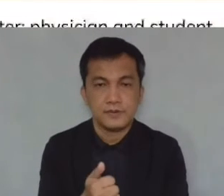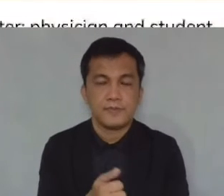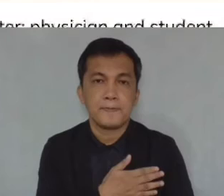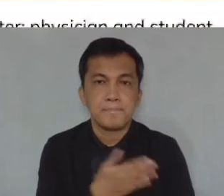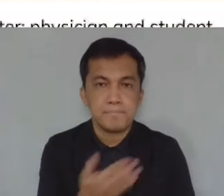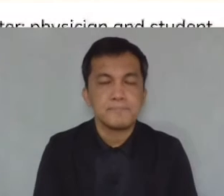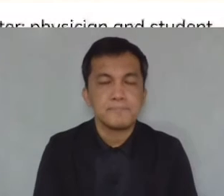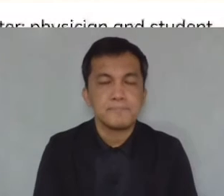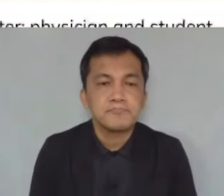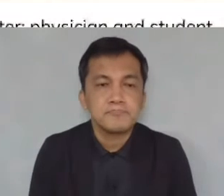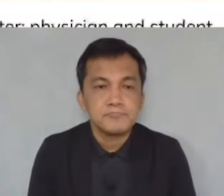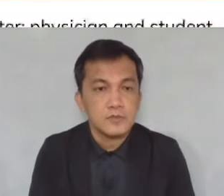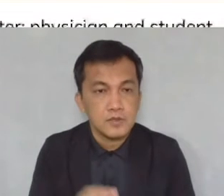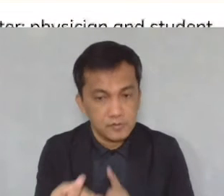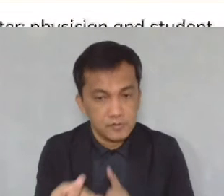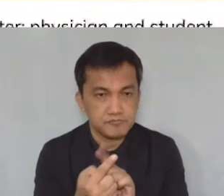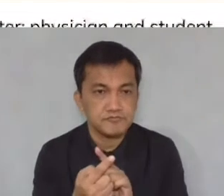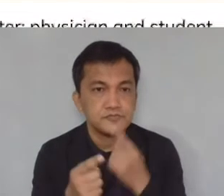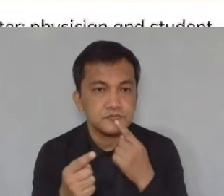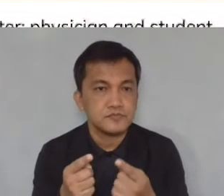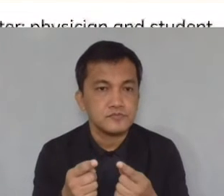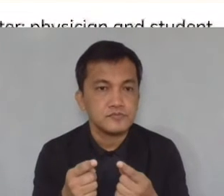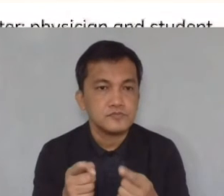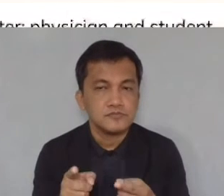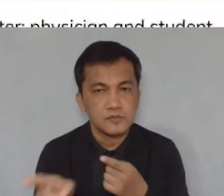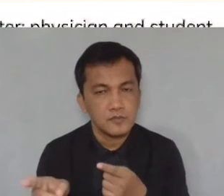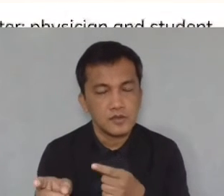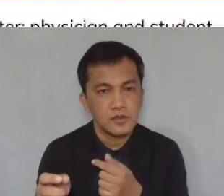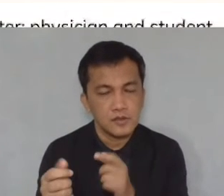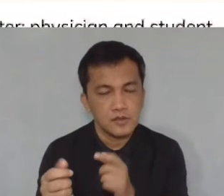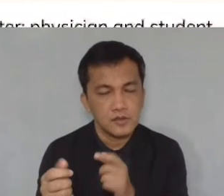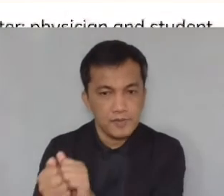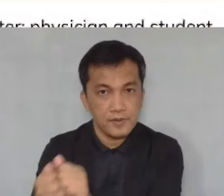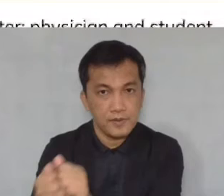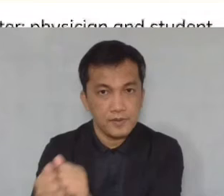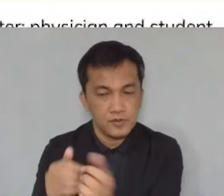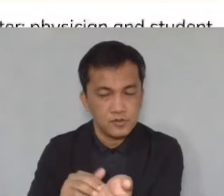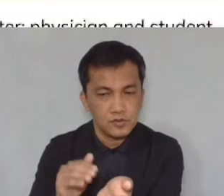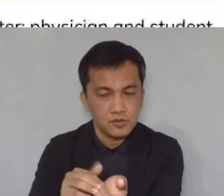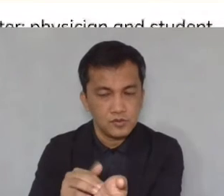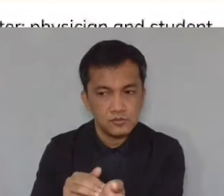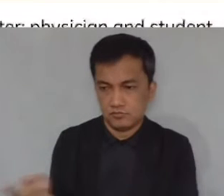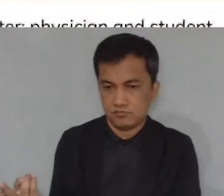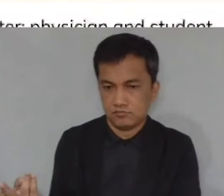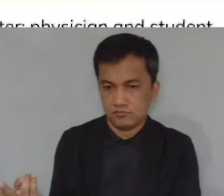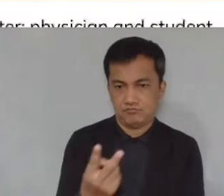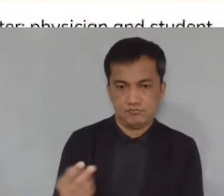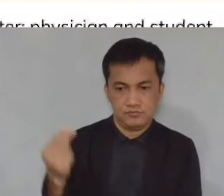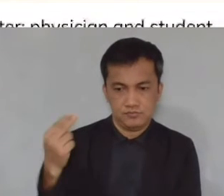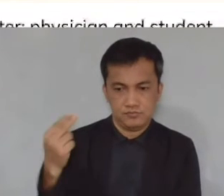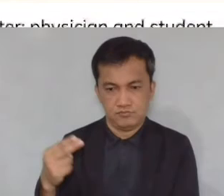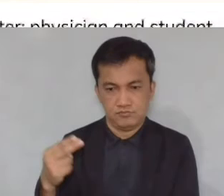appointment initiation. During the encounter, they remotely shadow the resident or the attending physician as these 2 people do